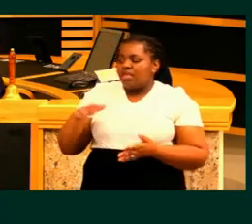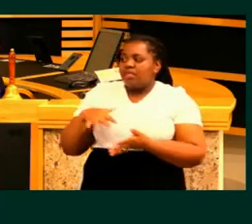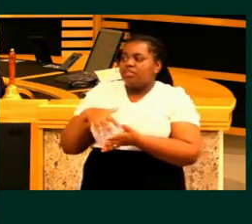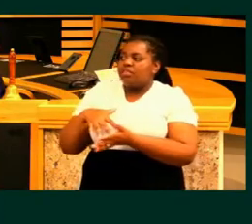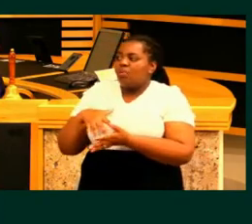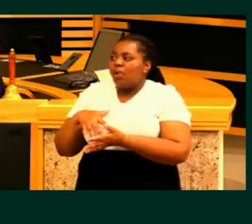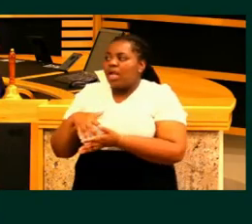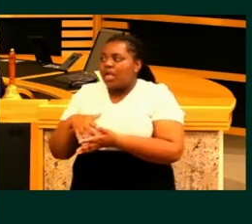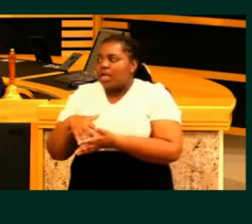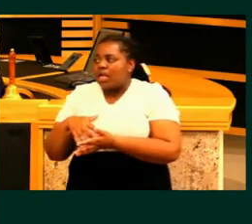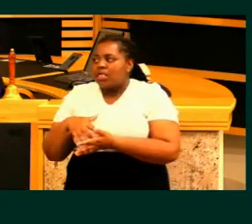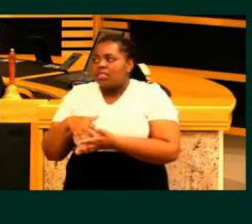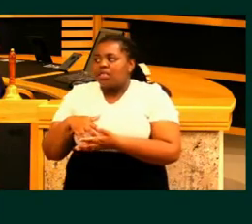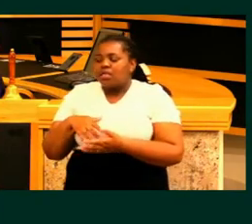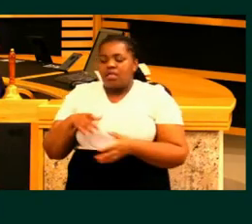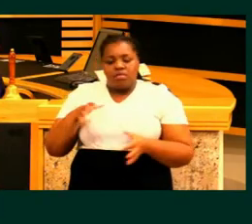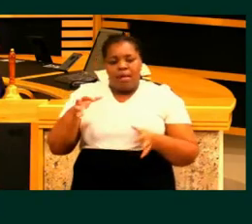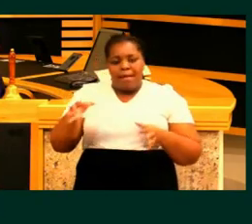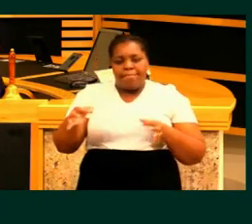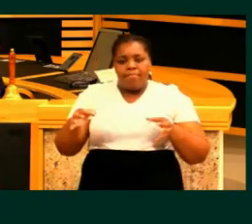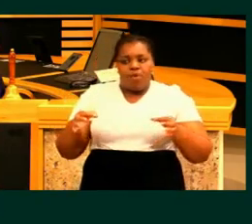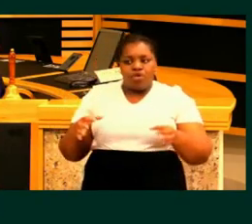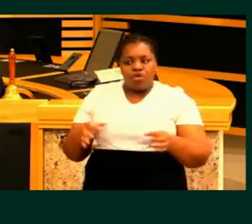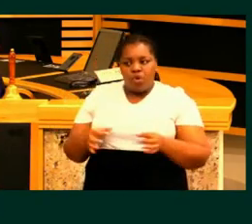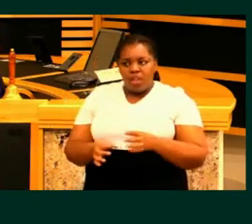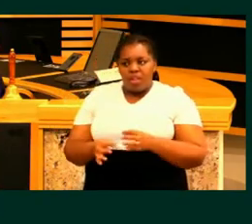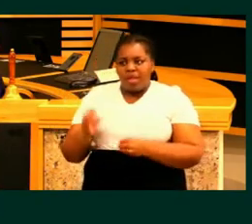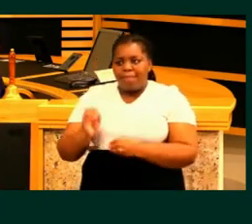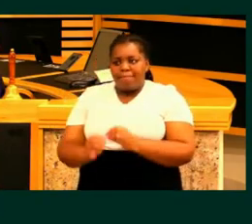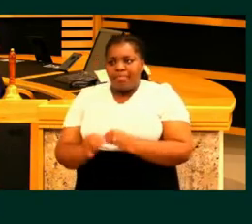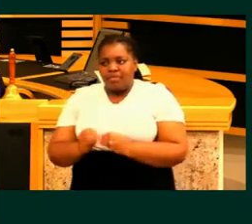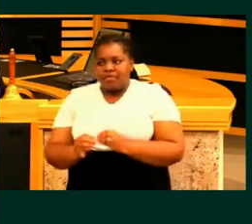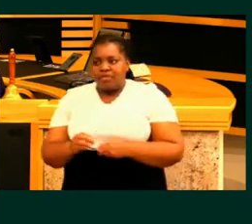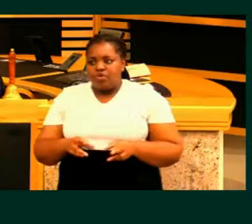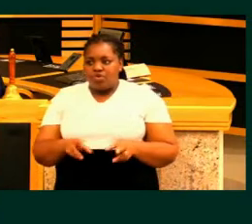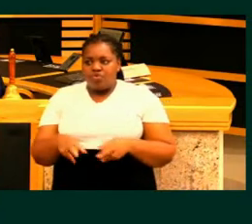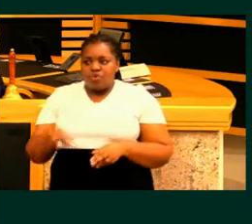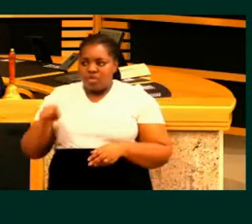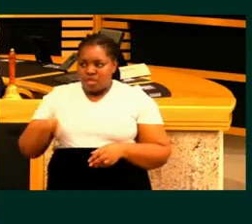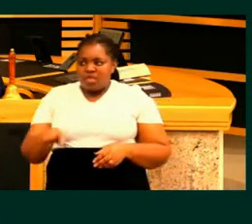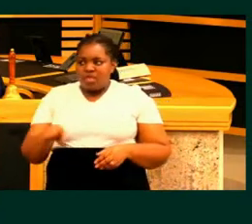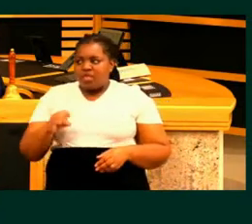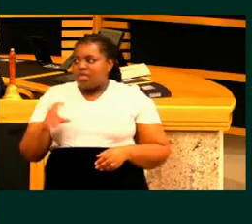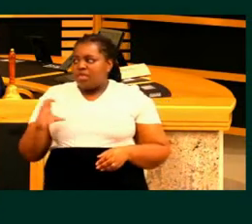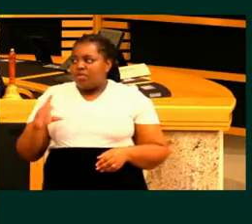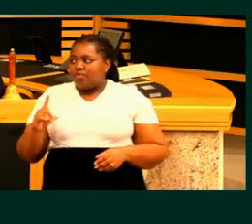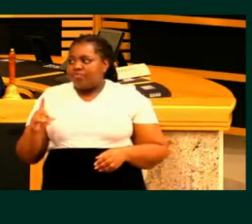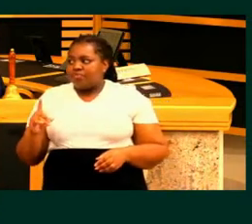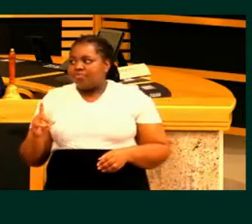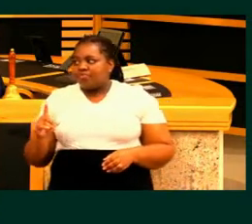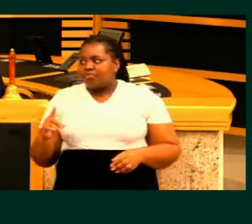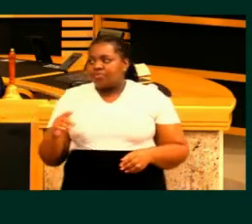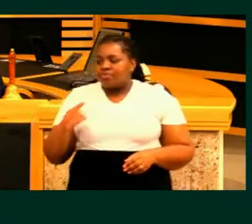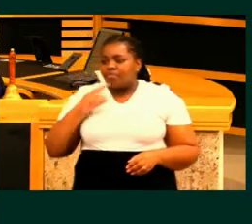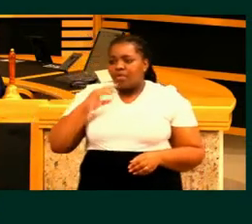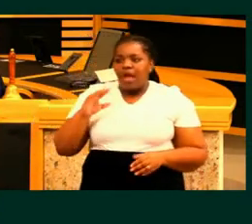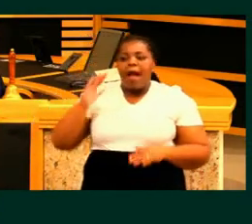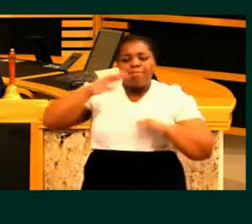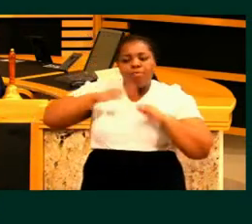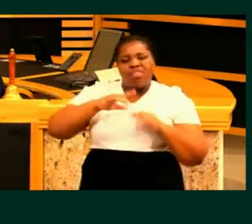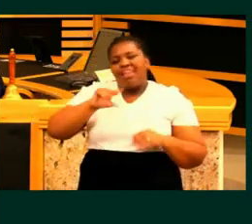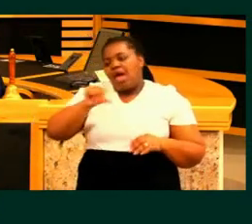of portoles maintenance of Roads around this particular matter over and above other